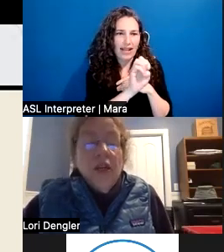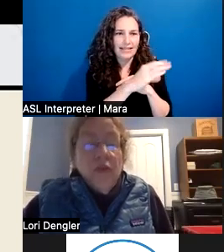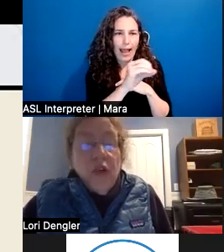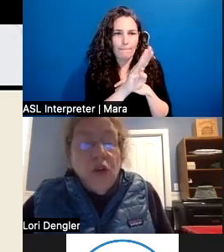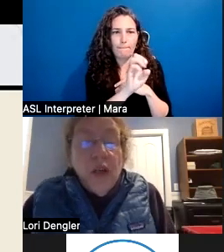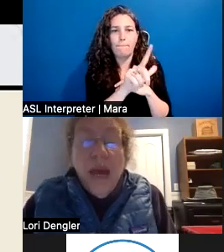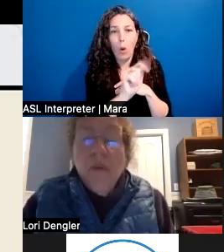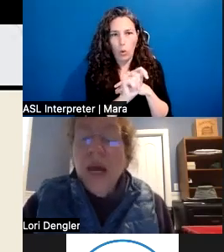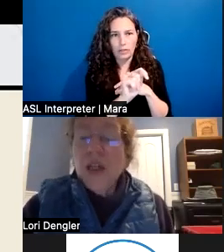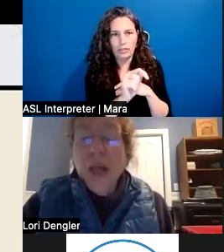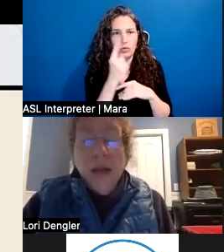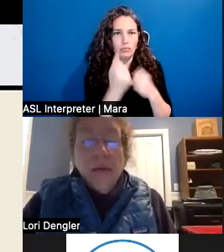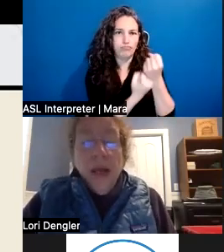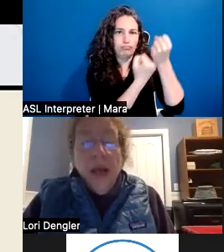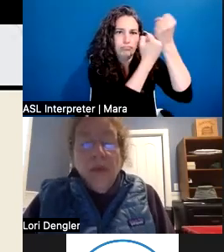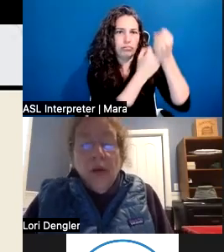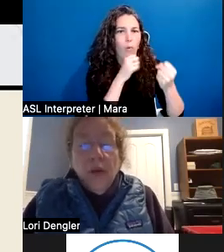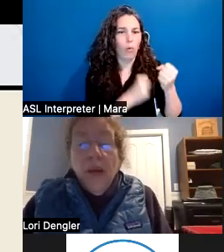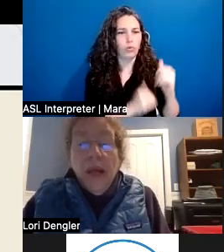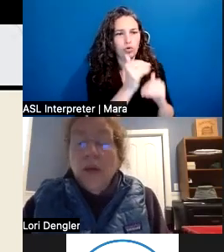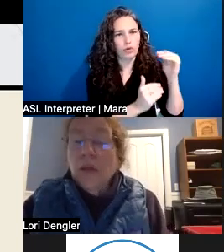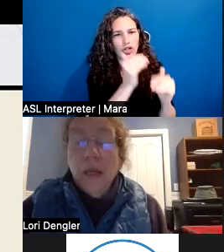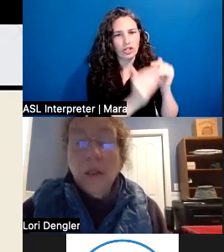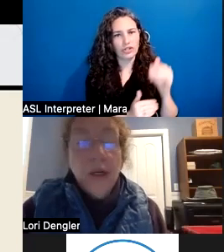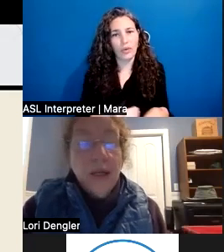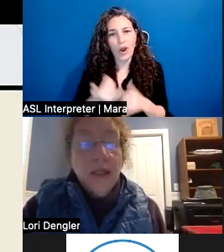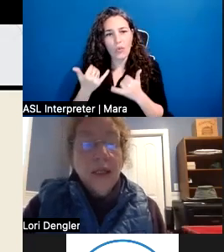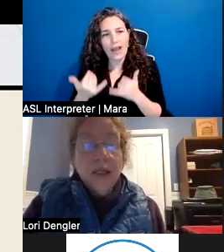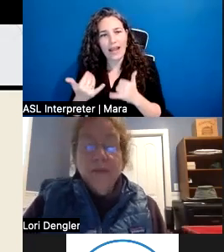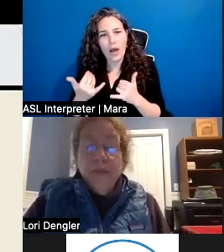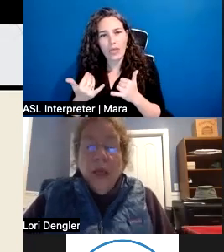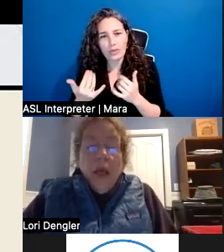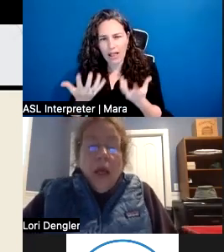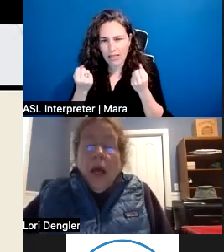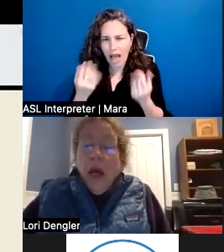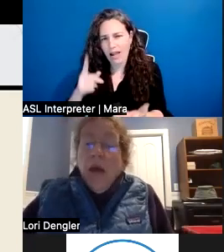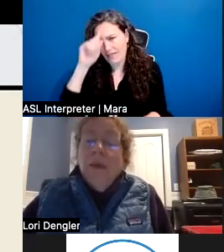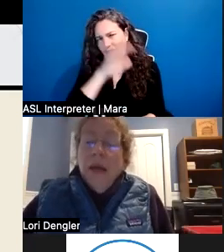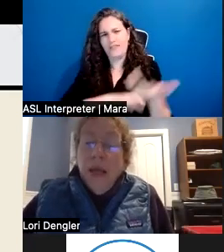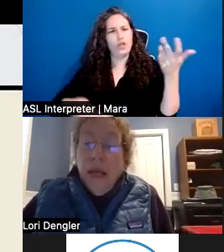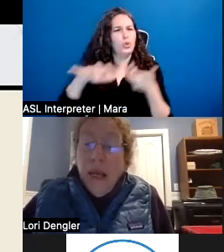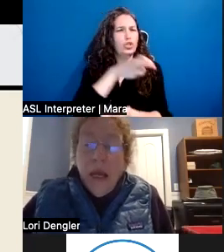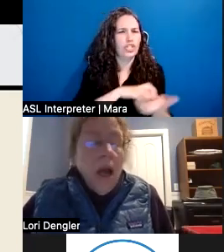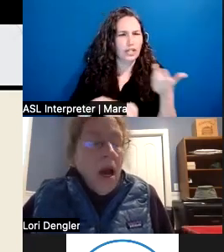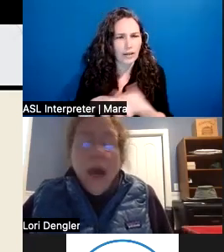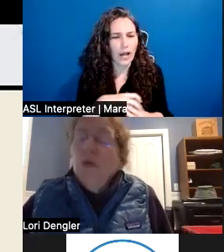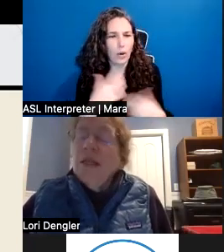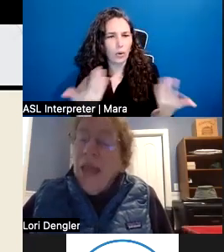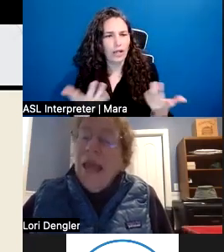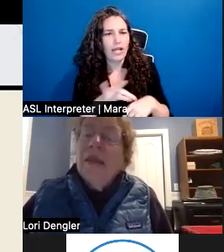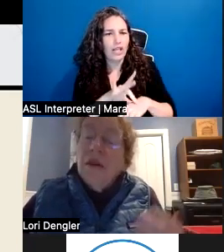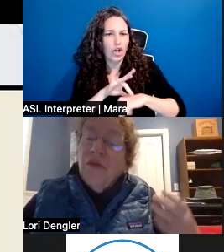of confusion about MyShake and the earthquake early alerting system. I